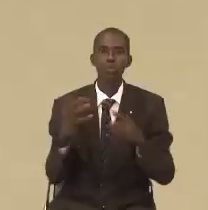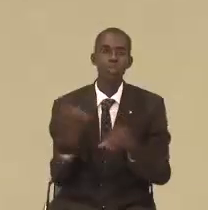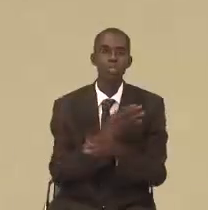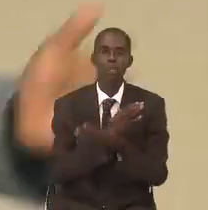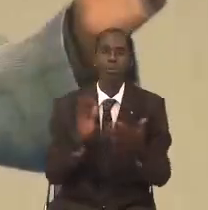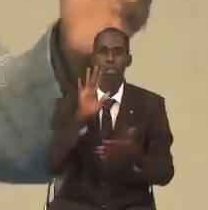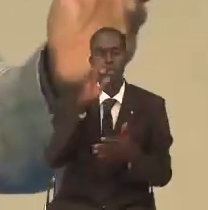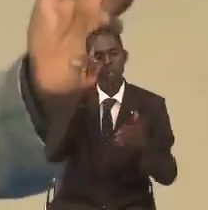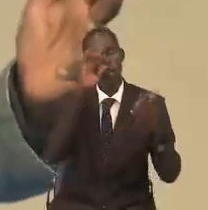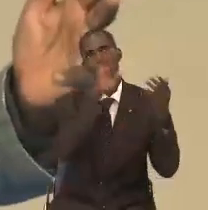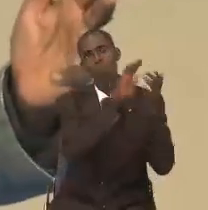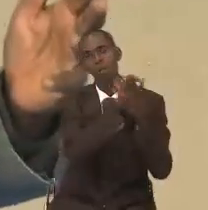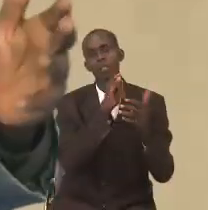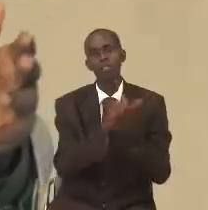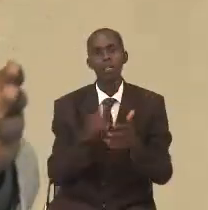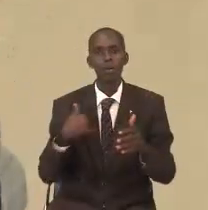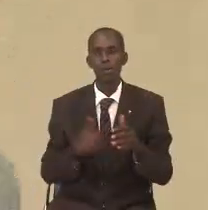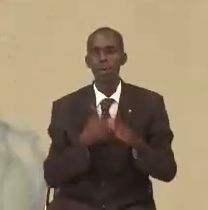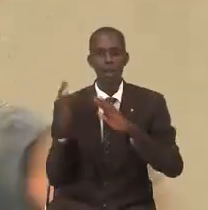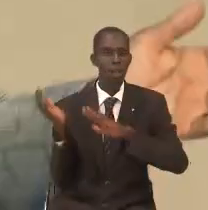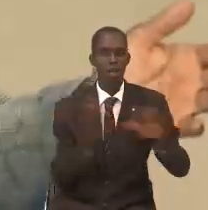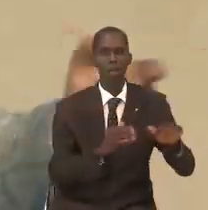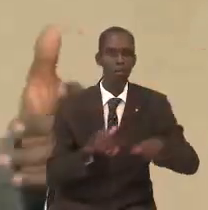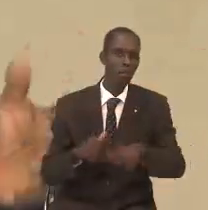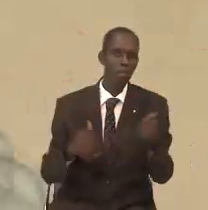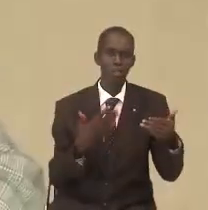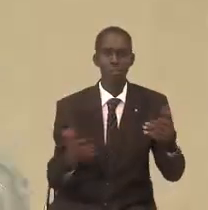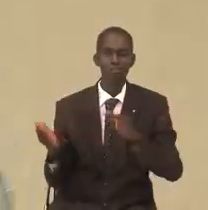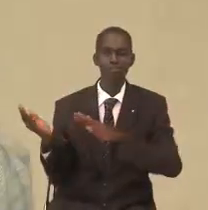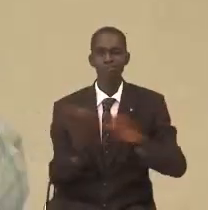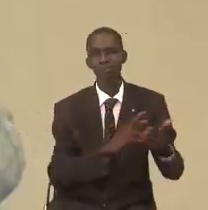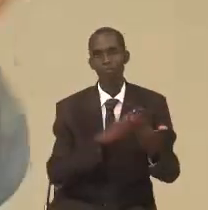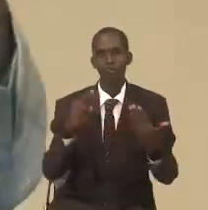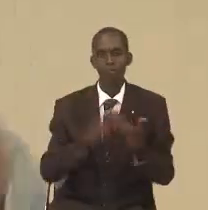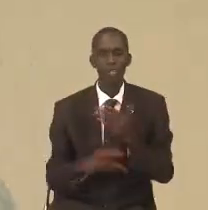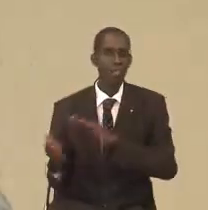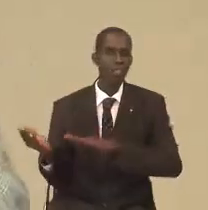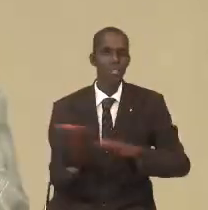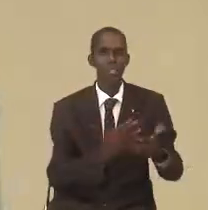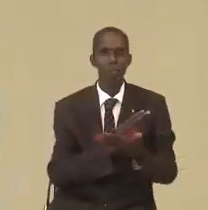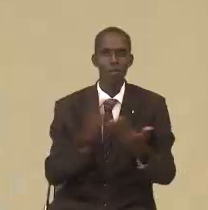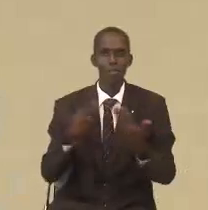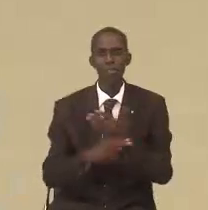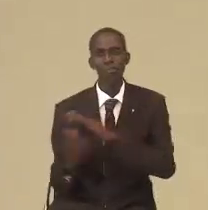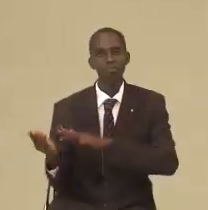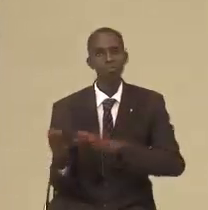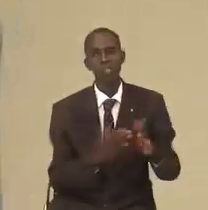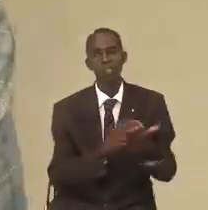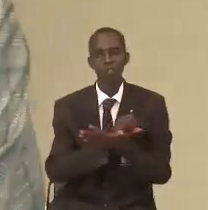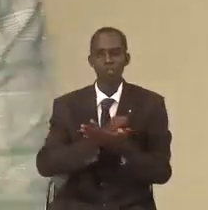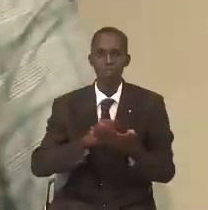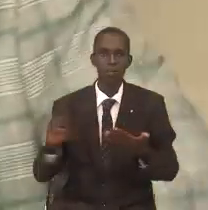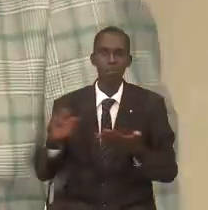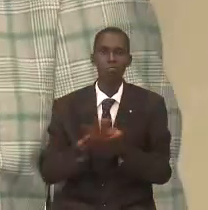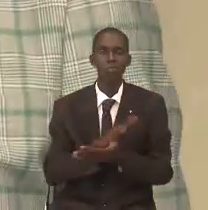that we drop every other sin, we drop righteousness, we drop holiness, we drop sanctification, all we're